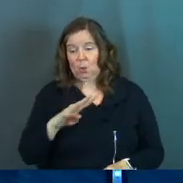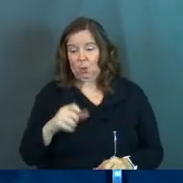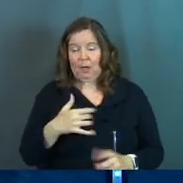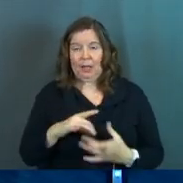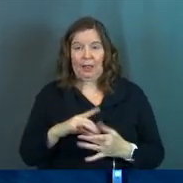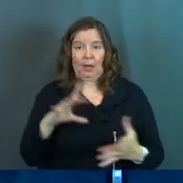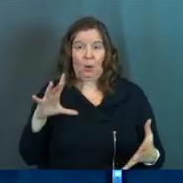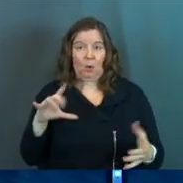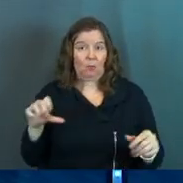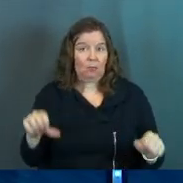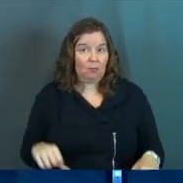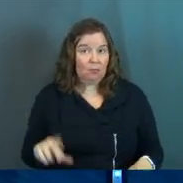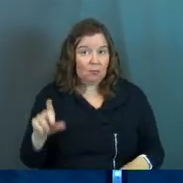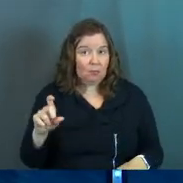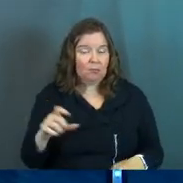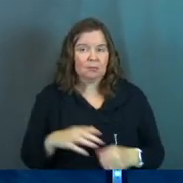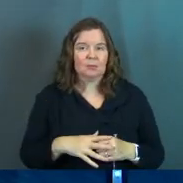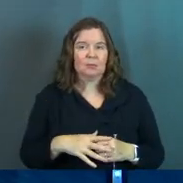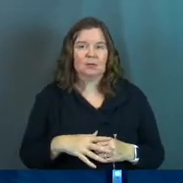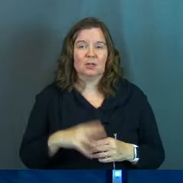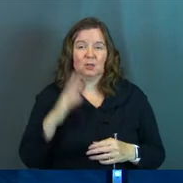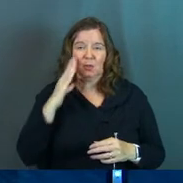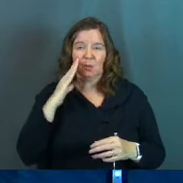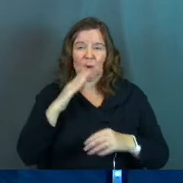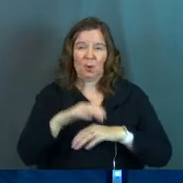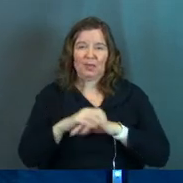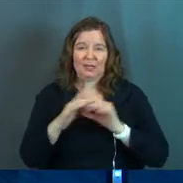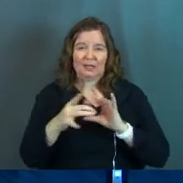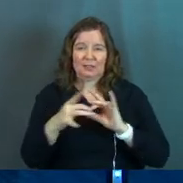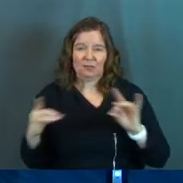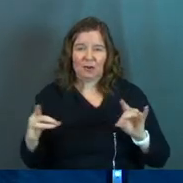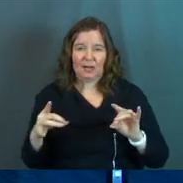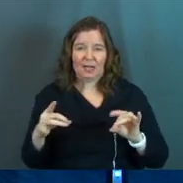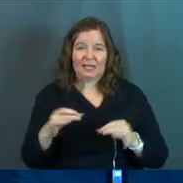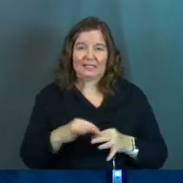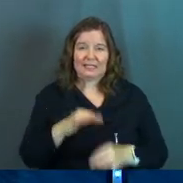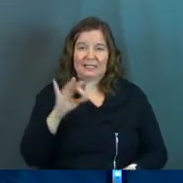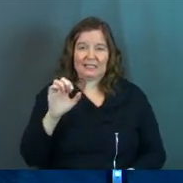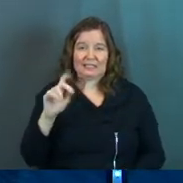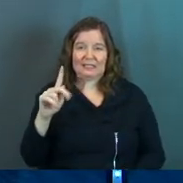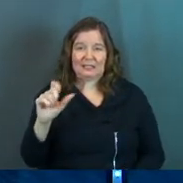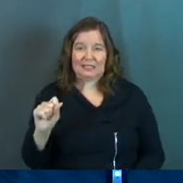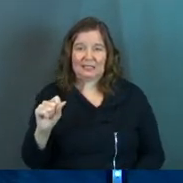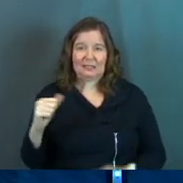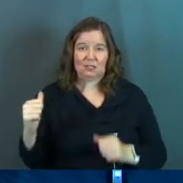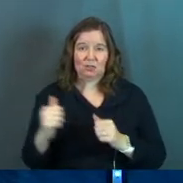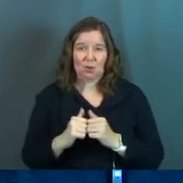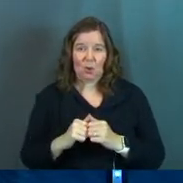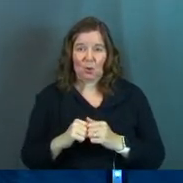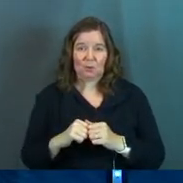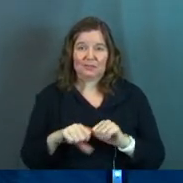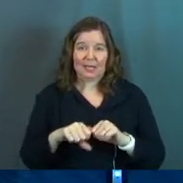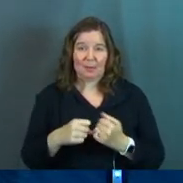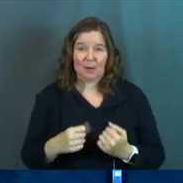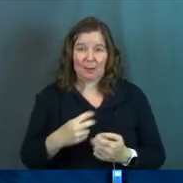and let it go? Sticks and stones may break my bones, but words, come